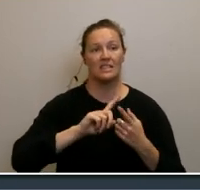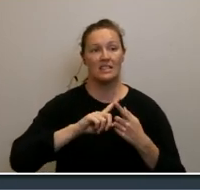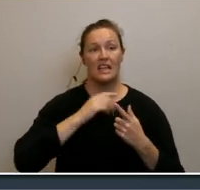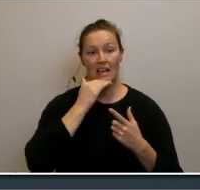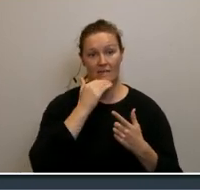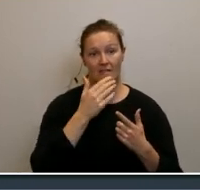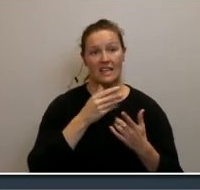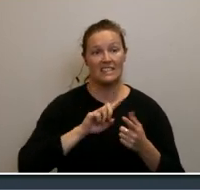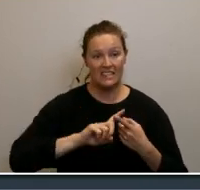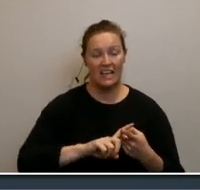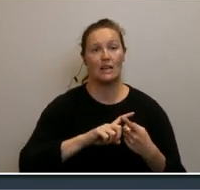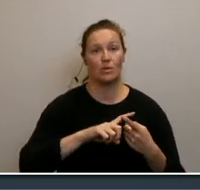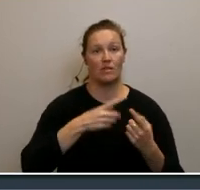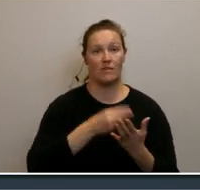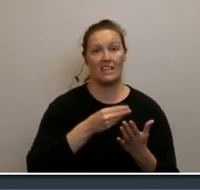funding